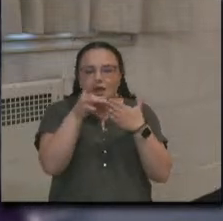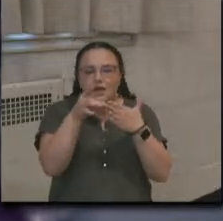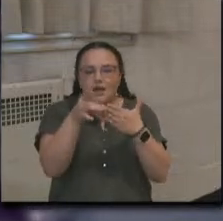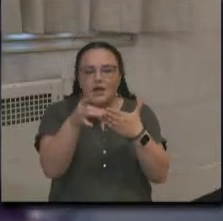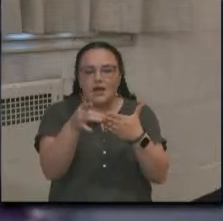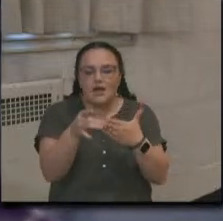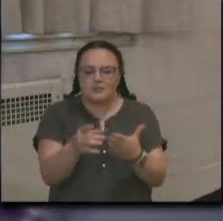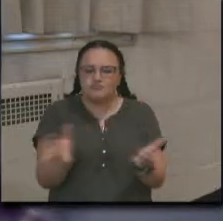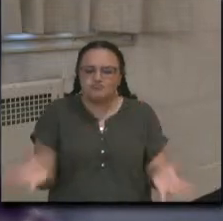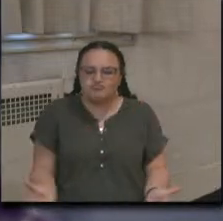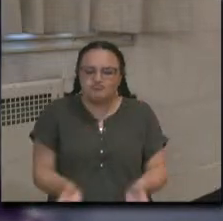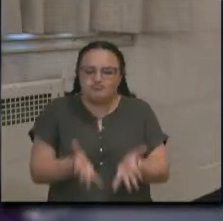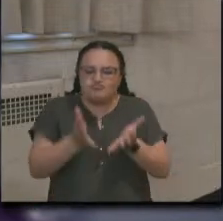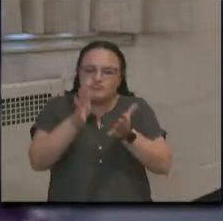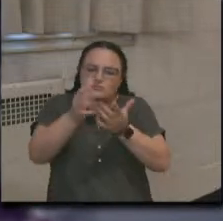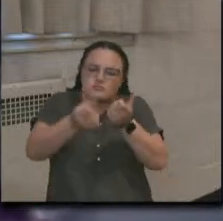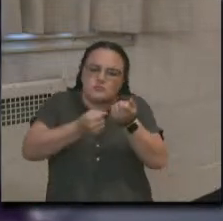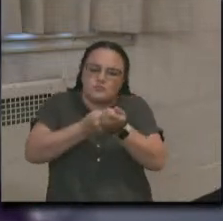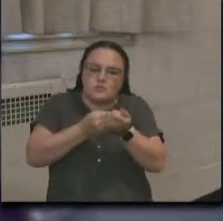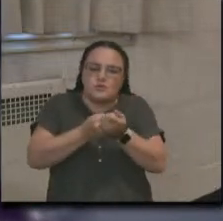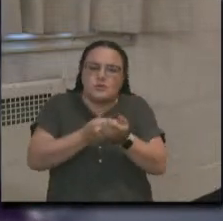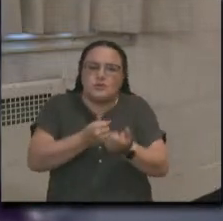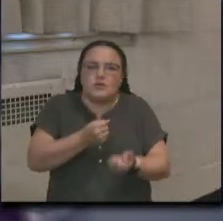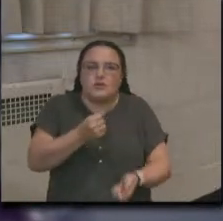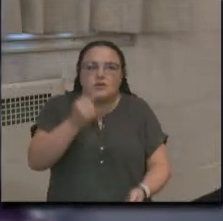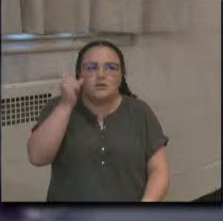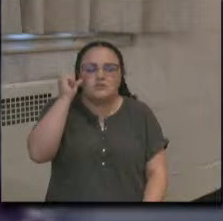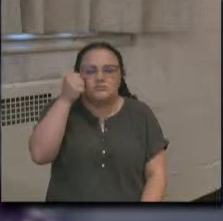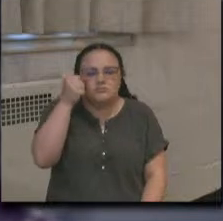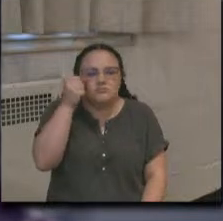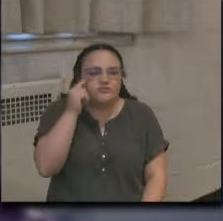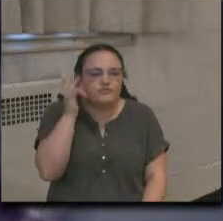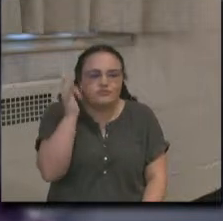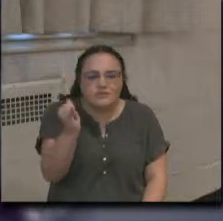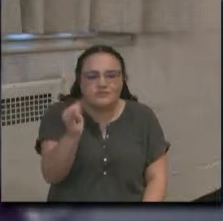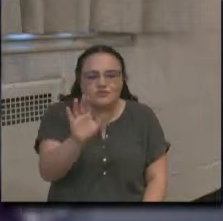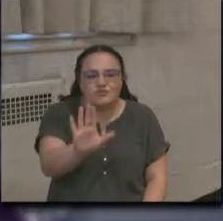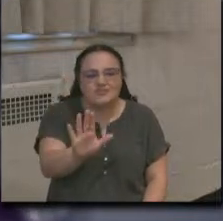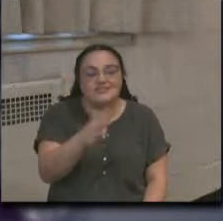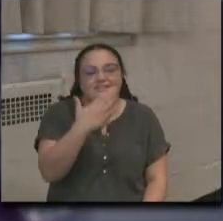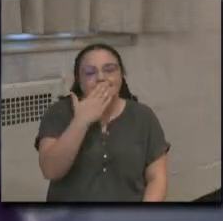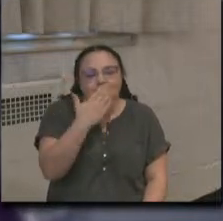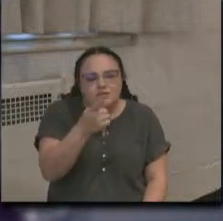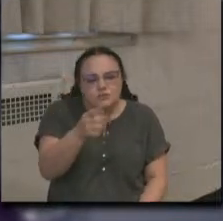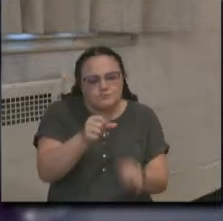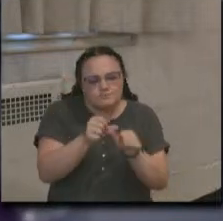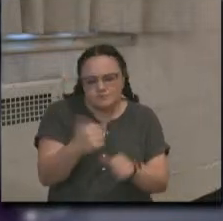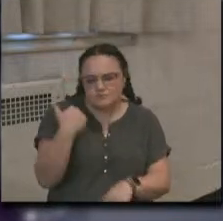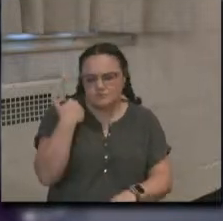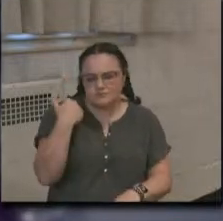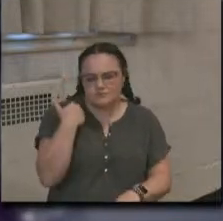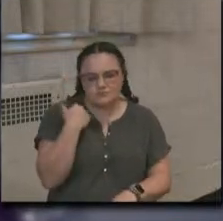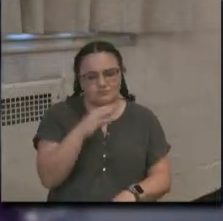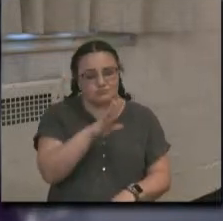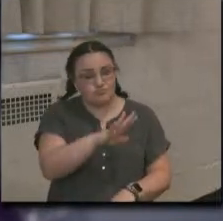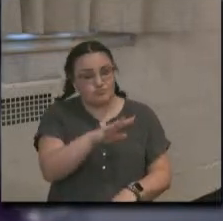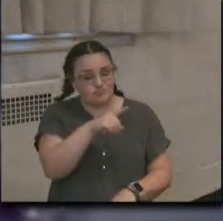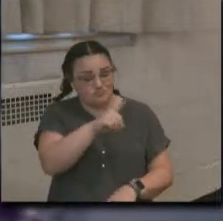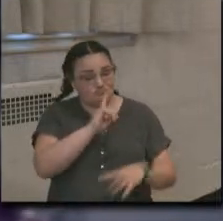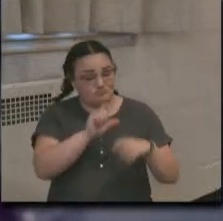and support will never be forgotten. Thank you for the reminder that my voice as a Latina